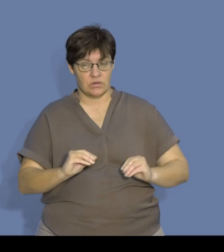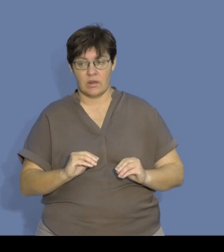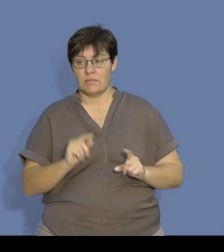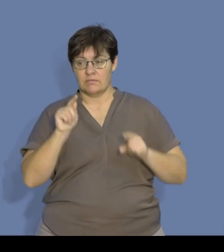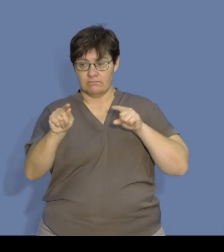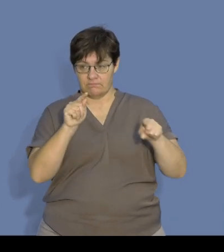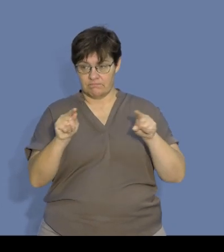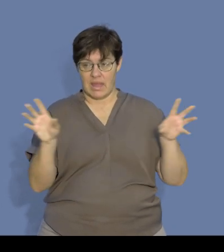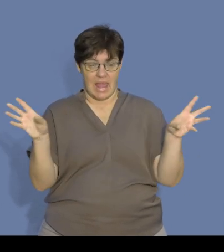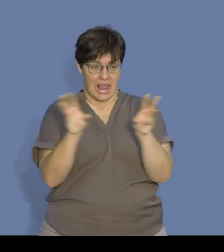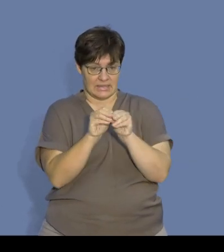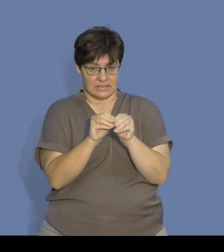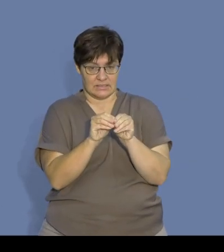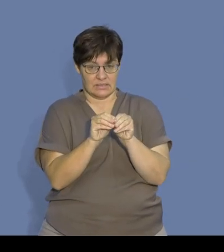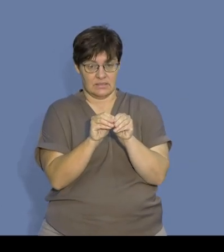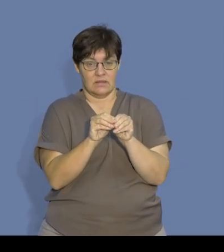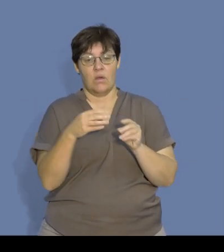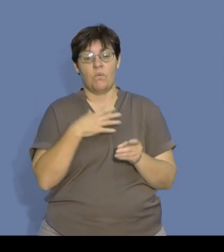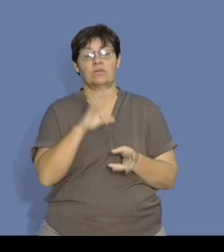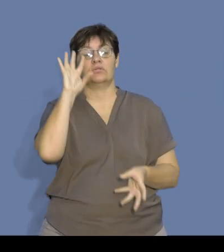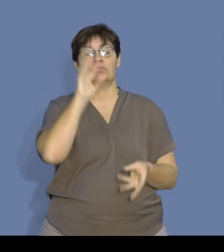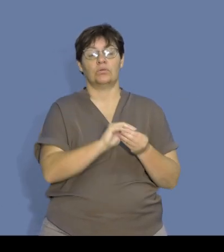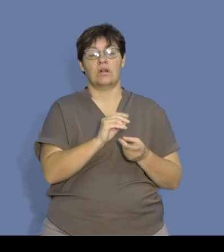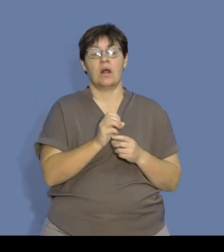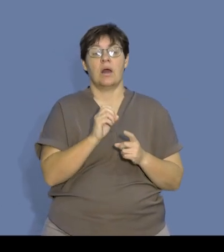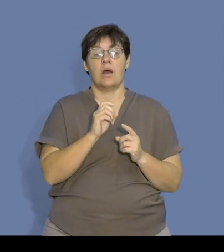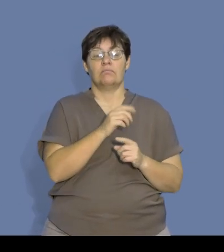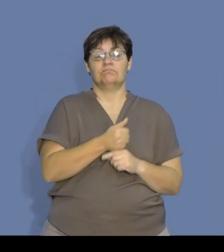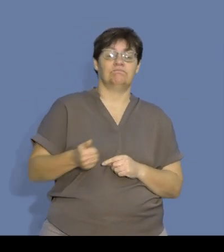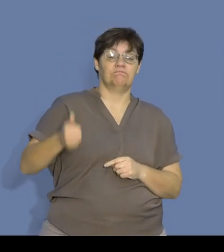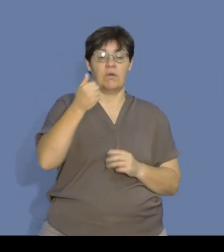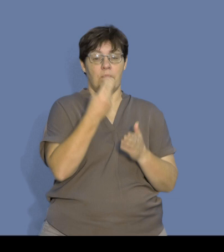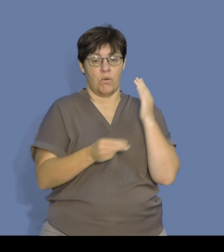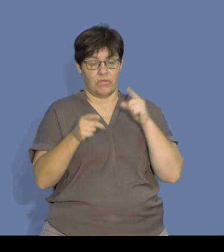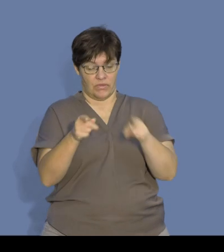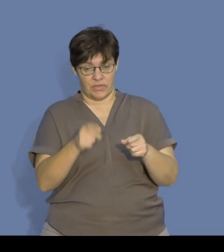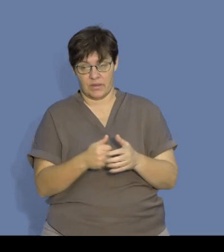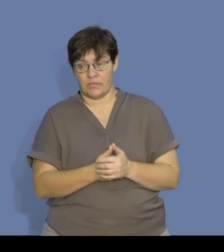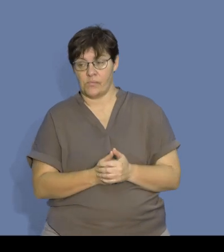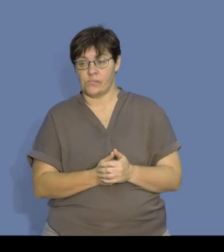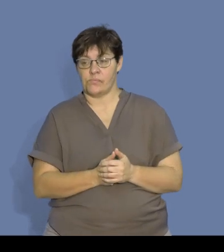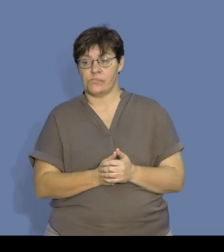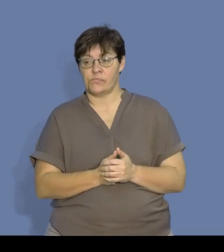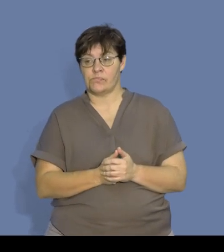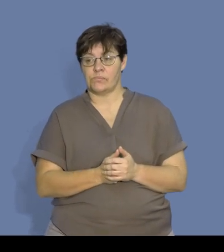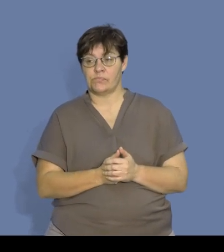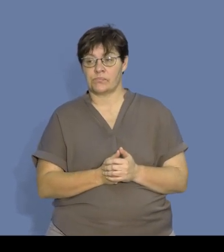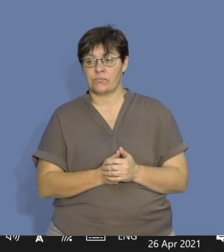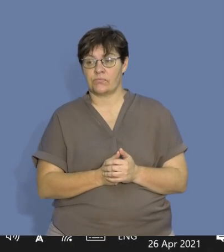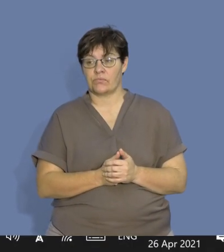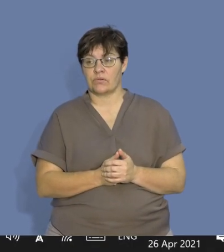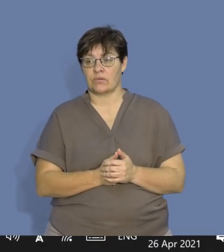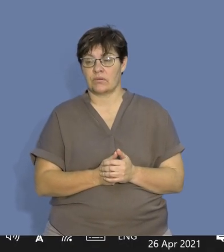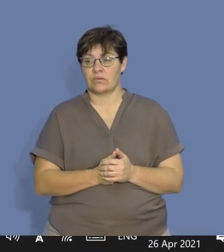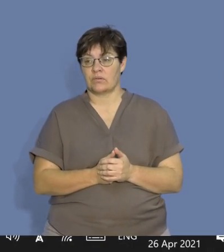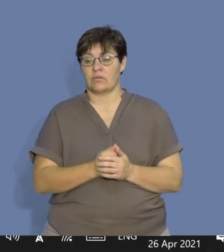simply adding these two amounts to get in total what is the primary distribution of both partners. So once again, I